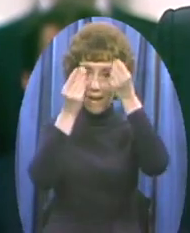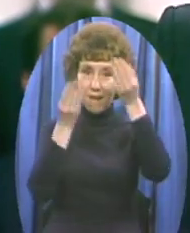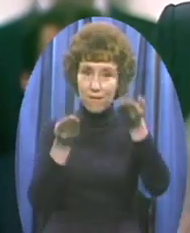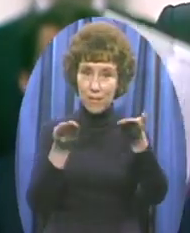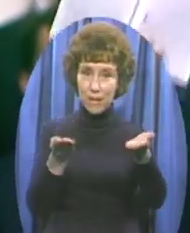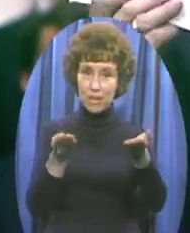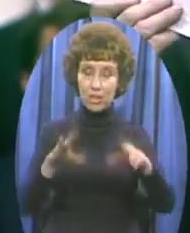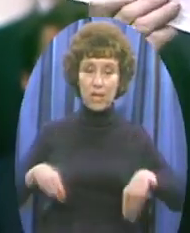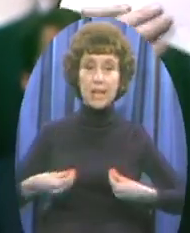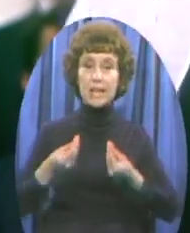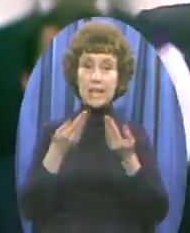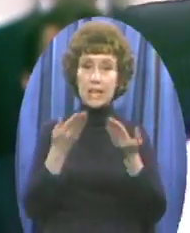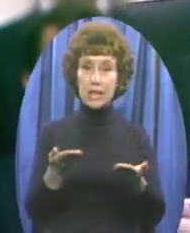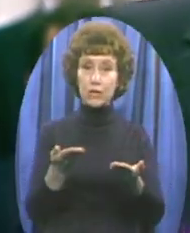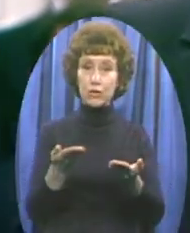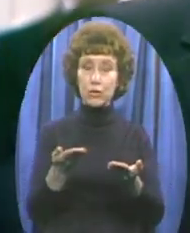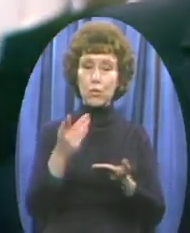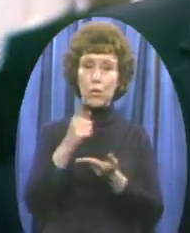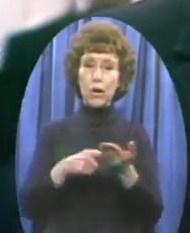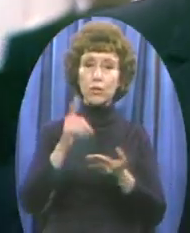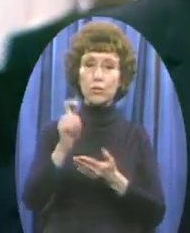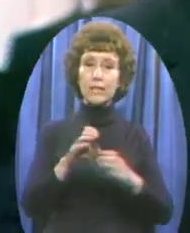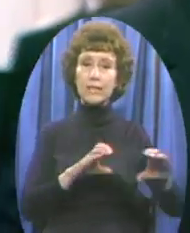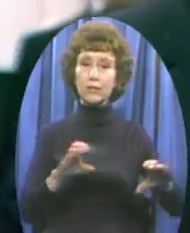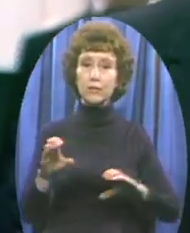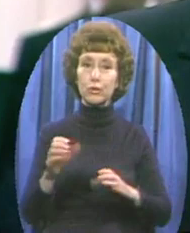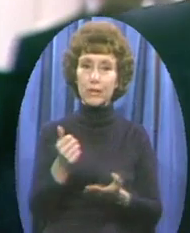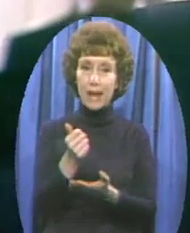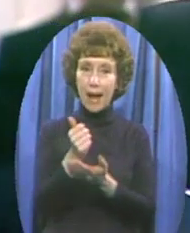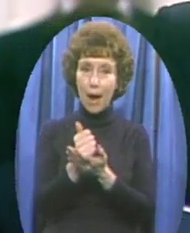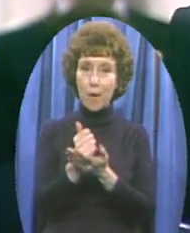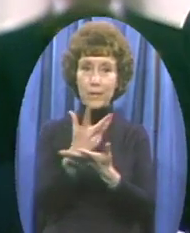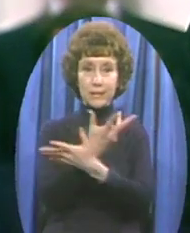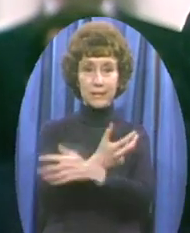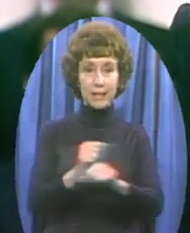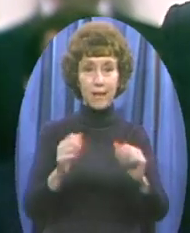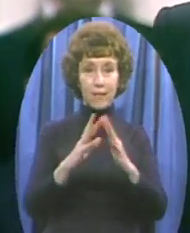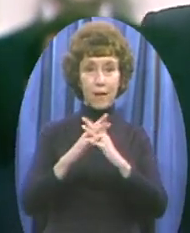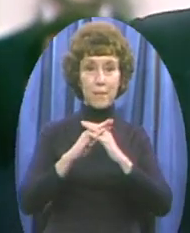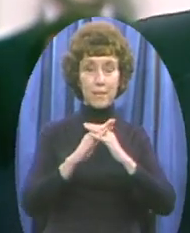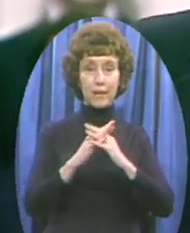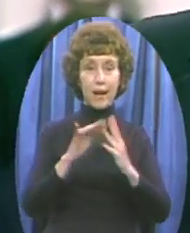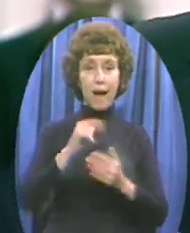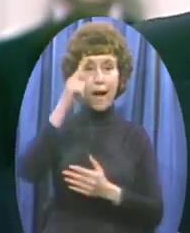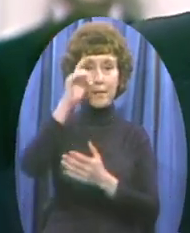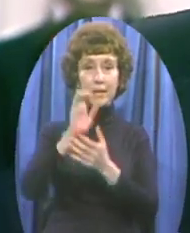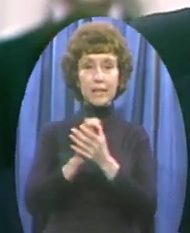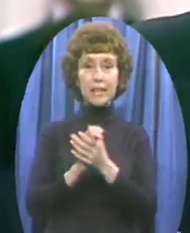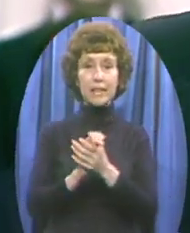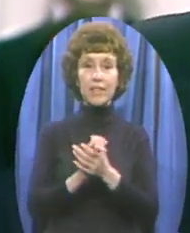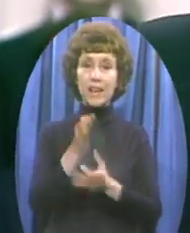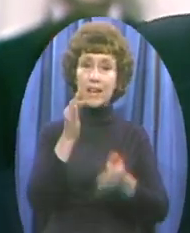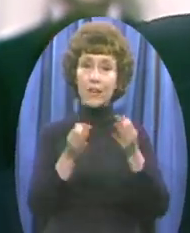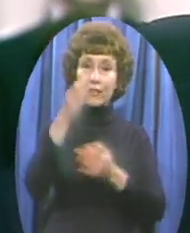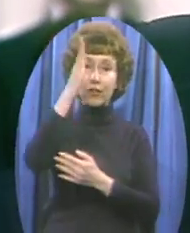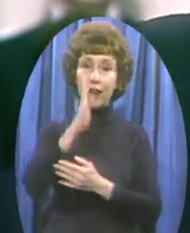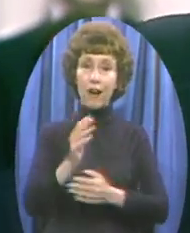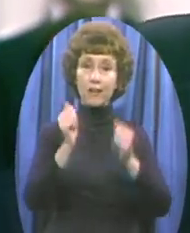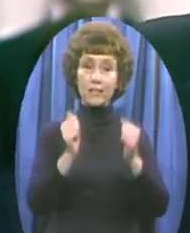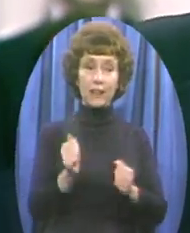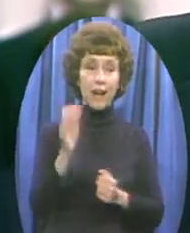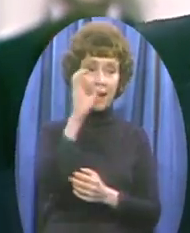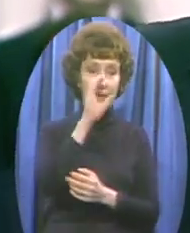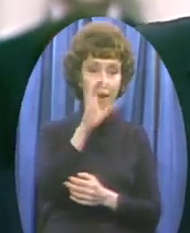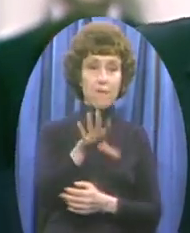action that can help you turn this nation around. And I believe if God can find 1 million righteous persons in